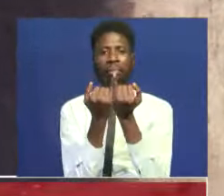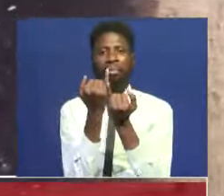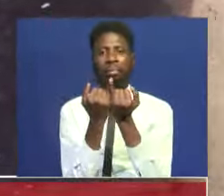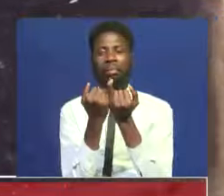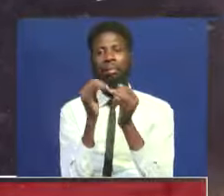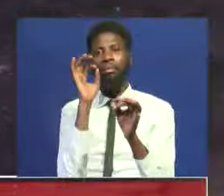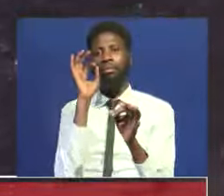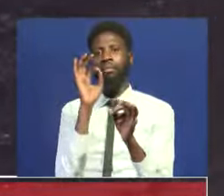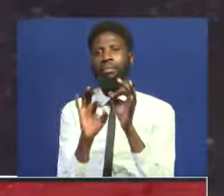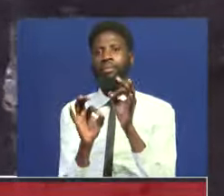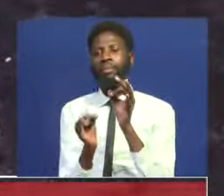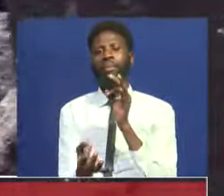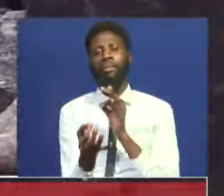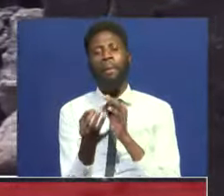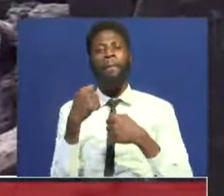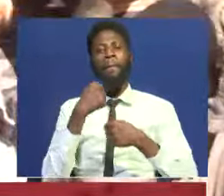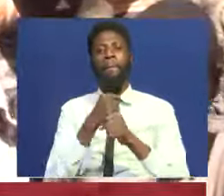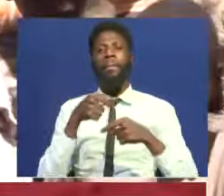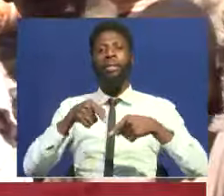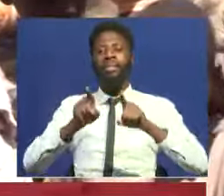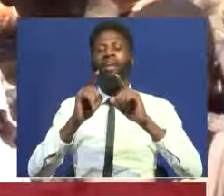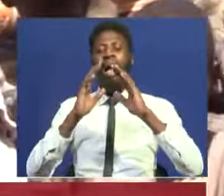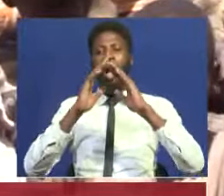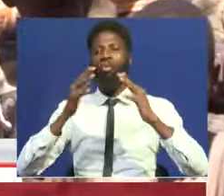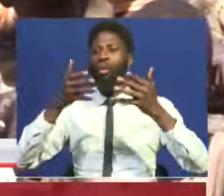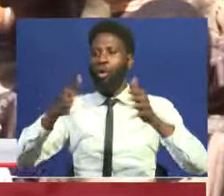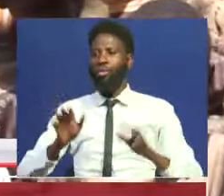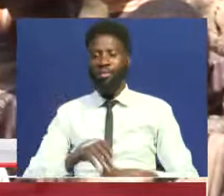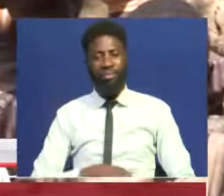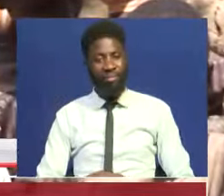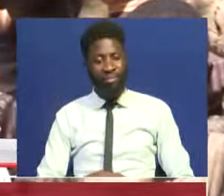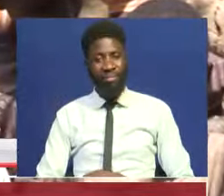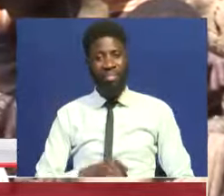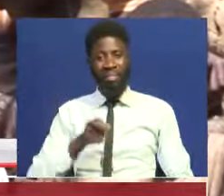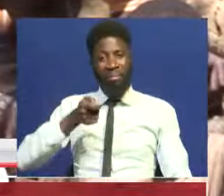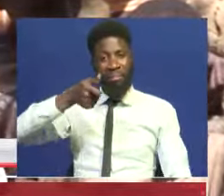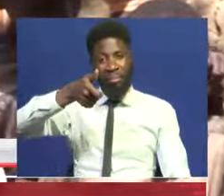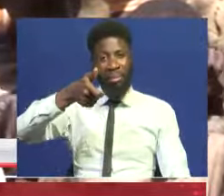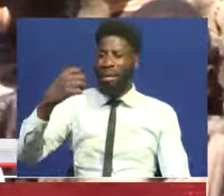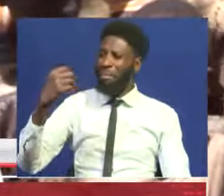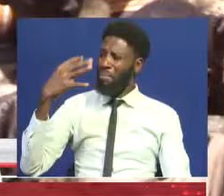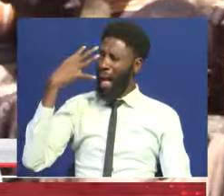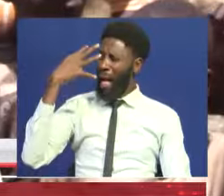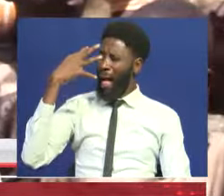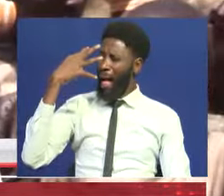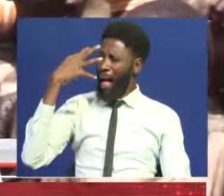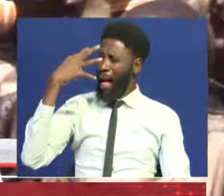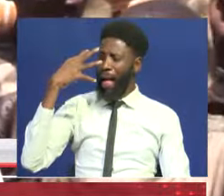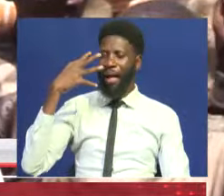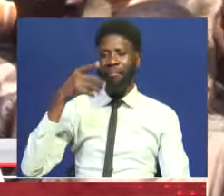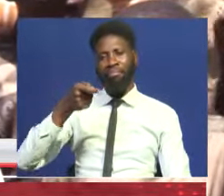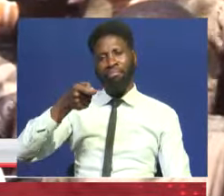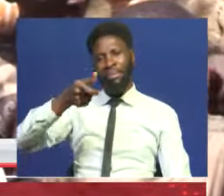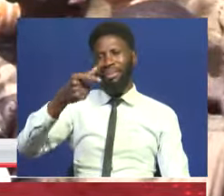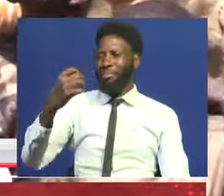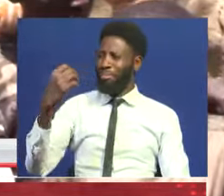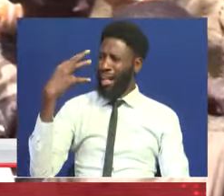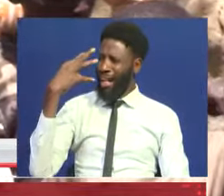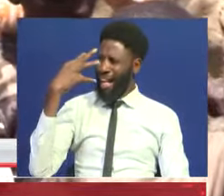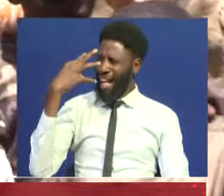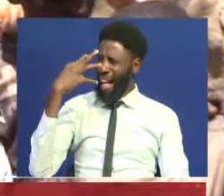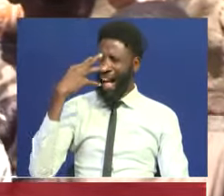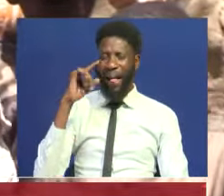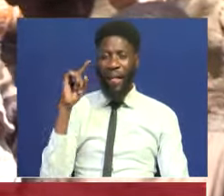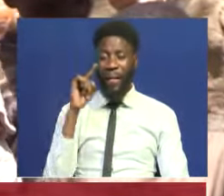homeless. Wametumulika na torch, nikiangalia huko naona hiyo nini, hiyo light ya walikuwa na kitu kama sun king hivi, ninaona sasa hiyo light